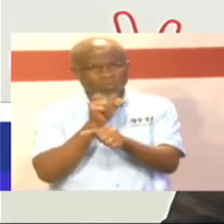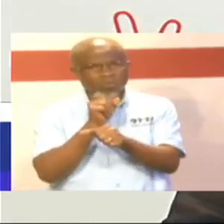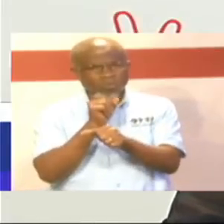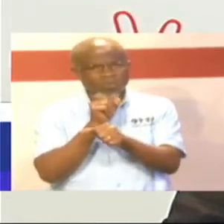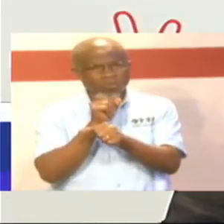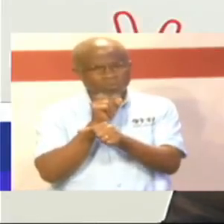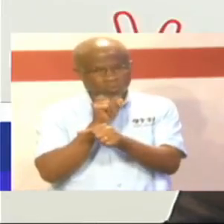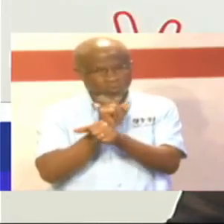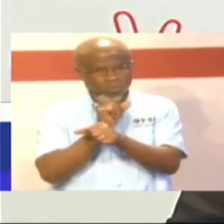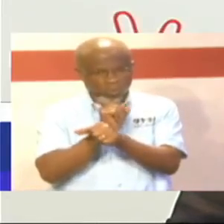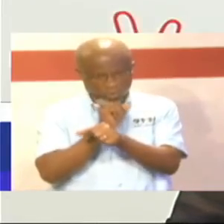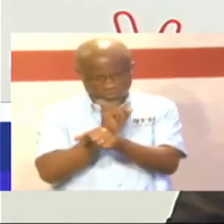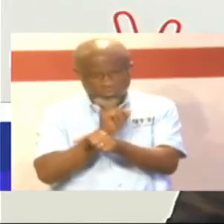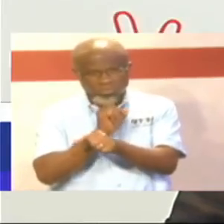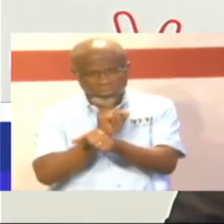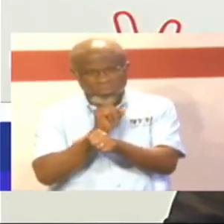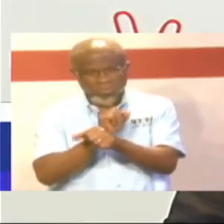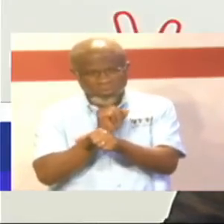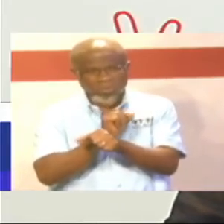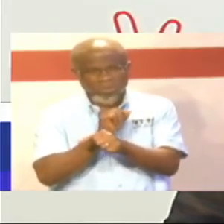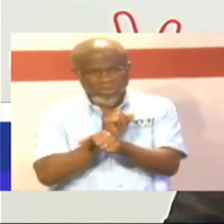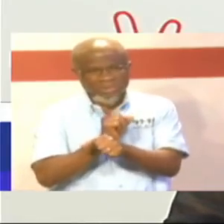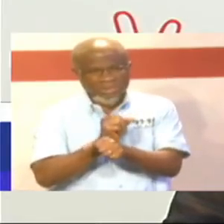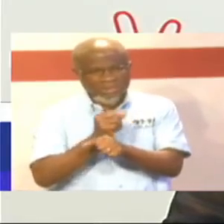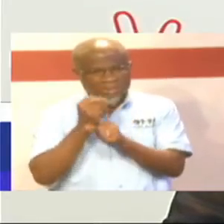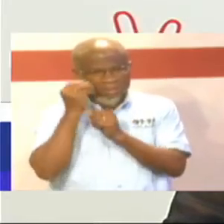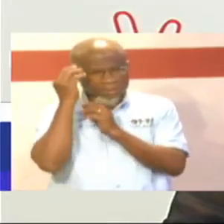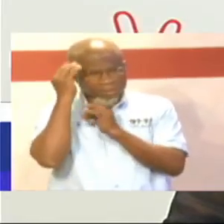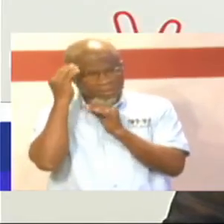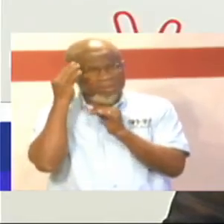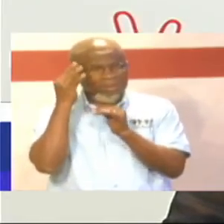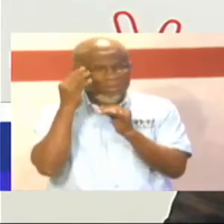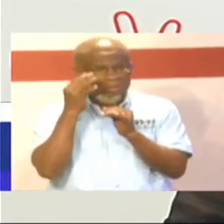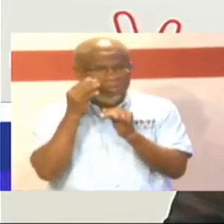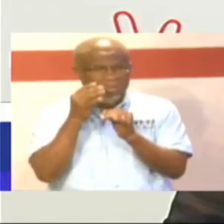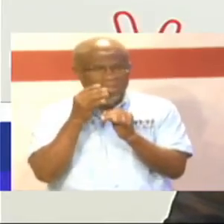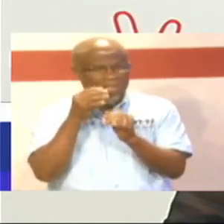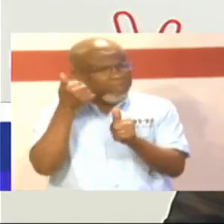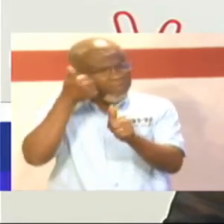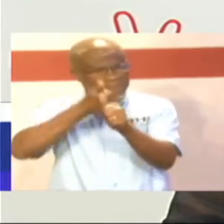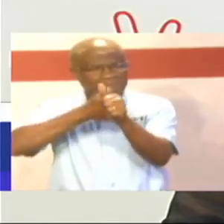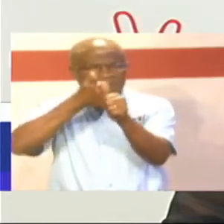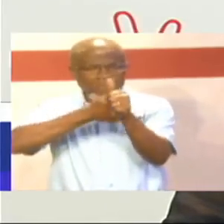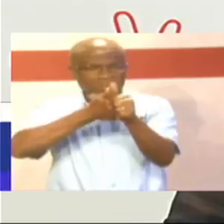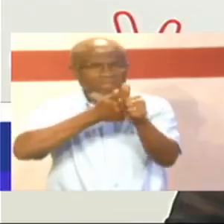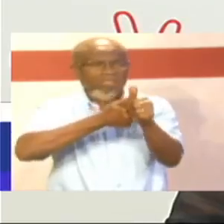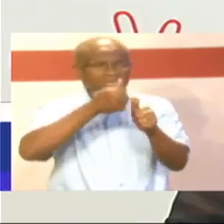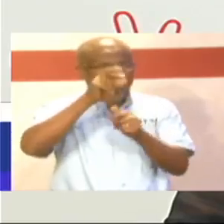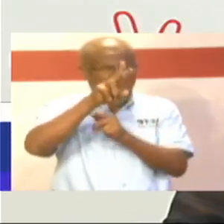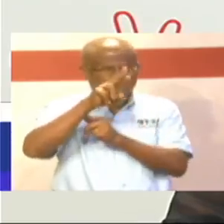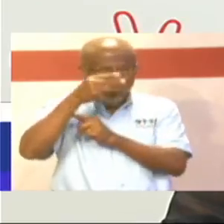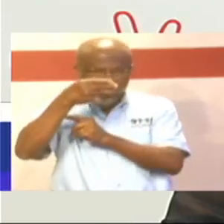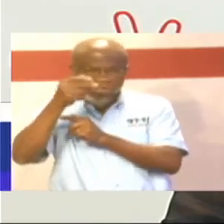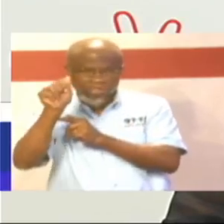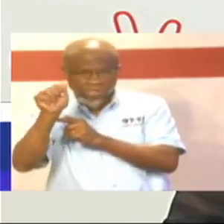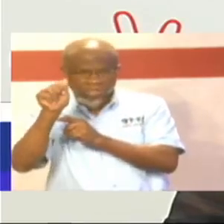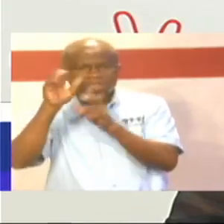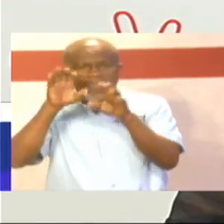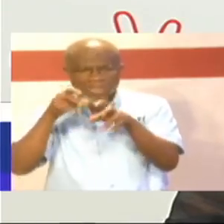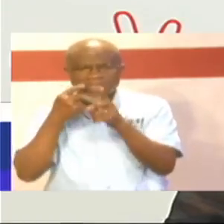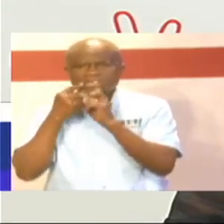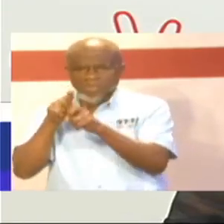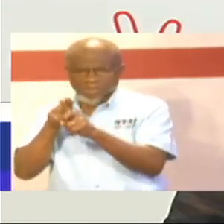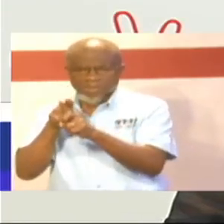them, that really would be addressed and under the purview of the relevant regional health authority. Nationally,